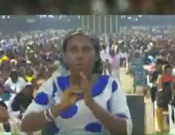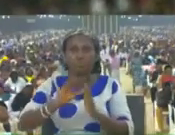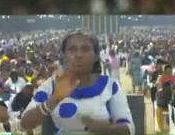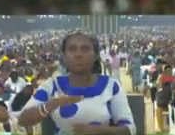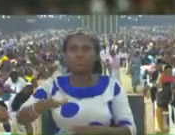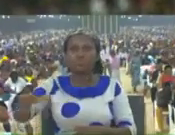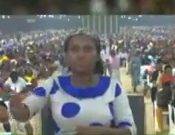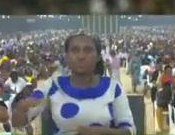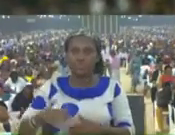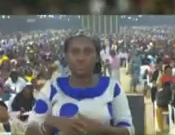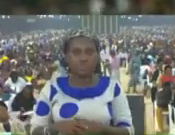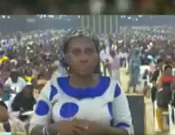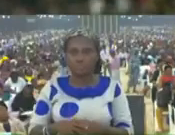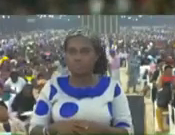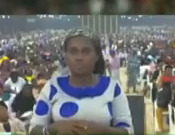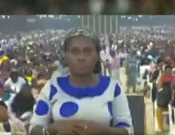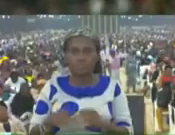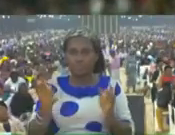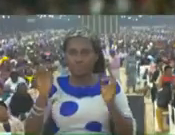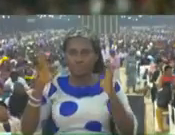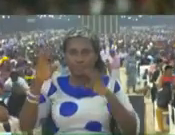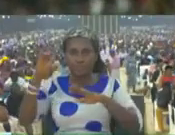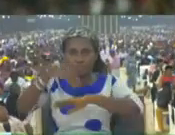Night cannot be darker than that.